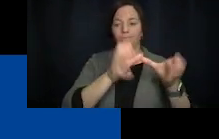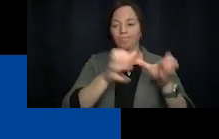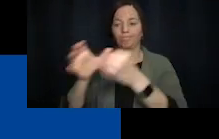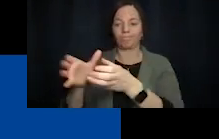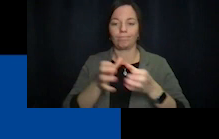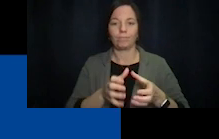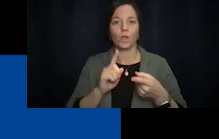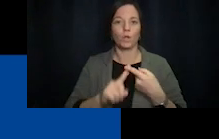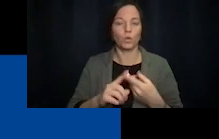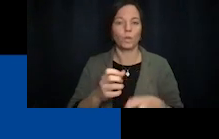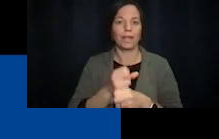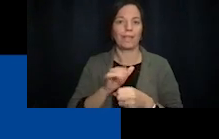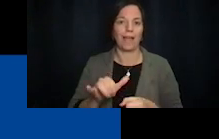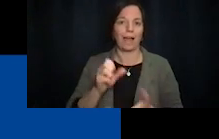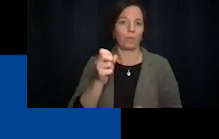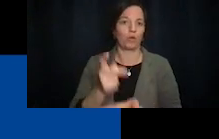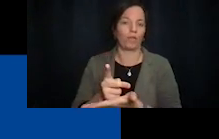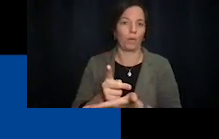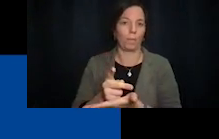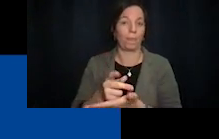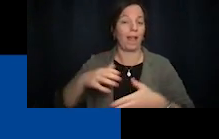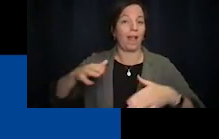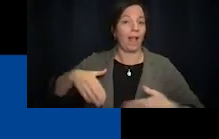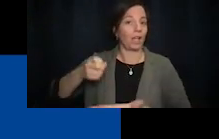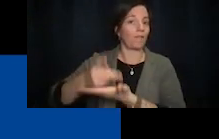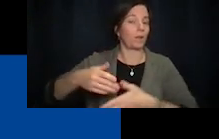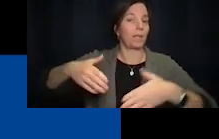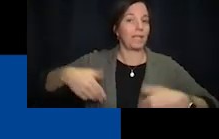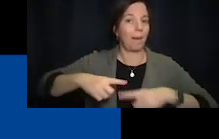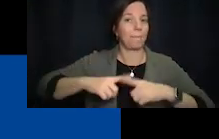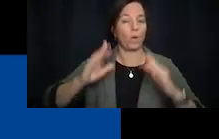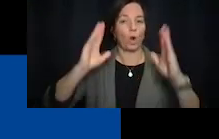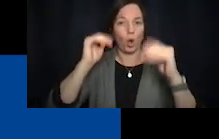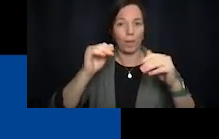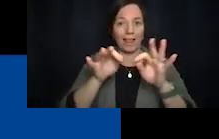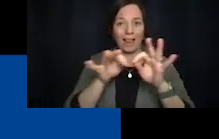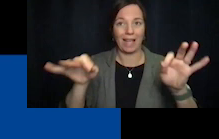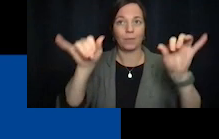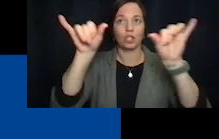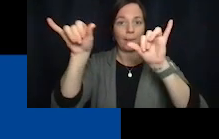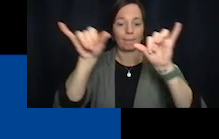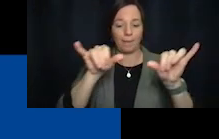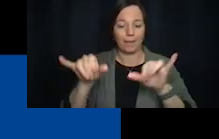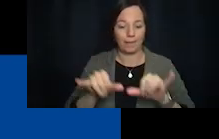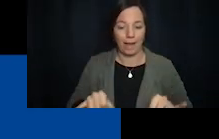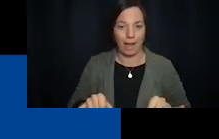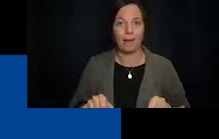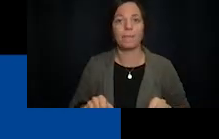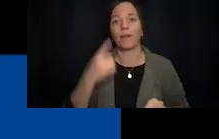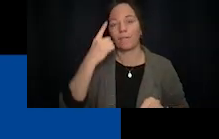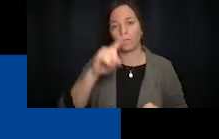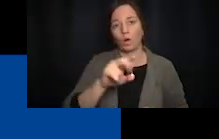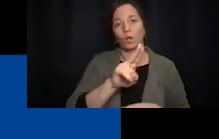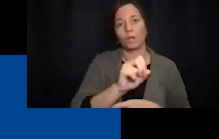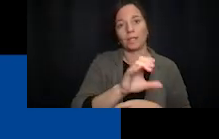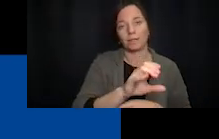really hasn't been confirmed yet, but we're hoping that the language is consistent enough as a meld between the CSU and UC